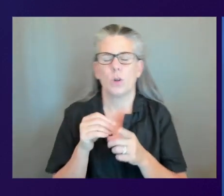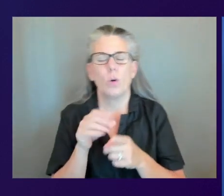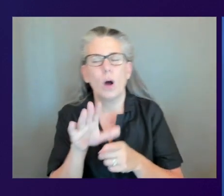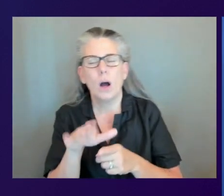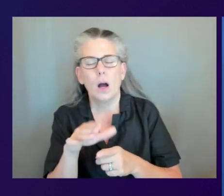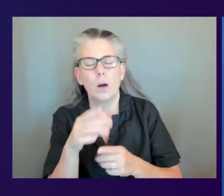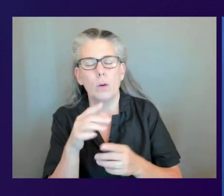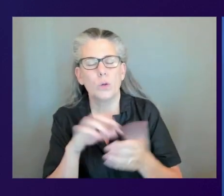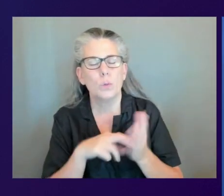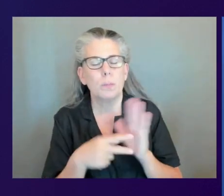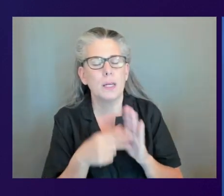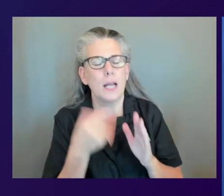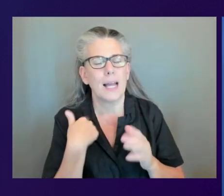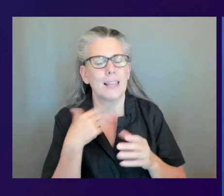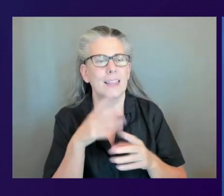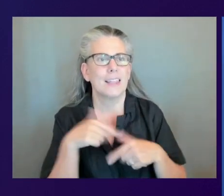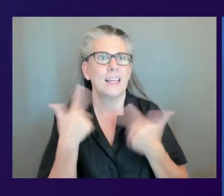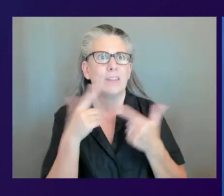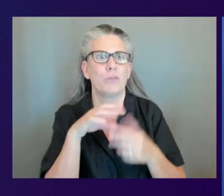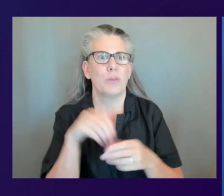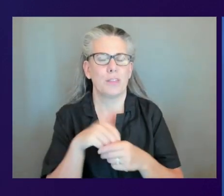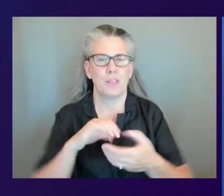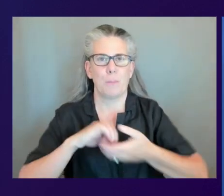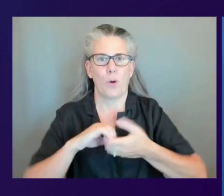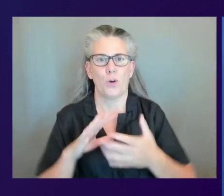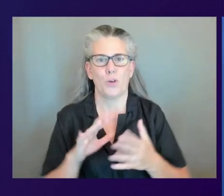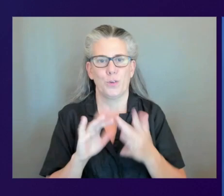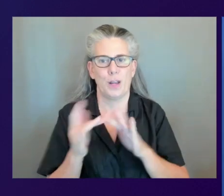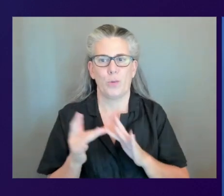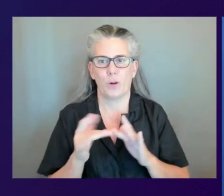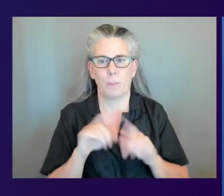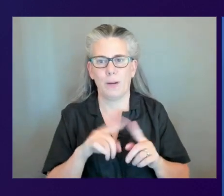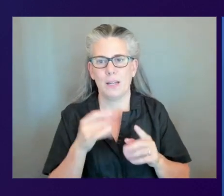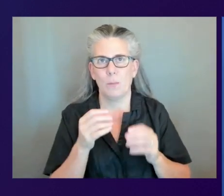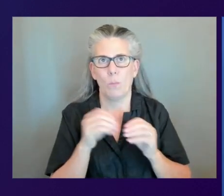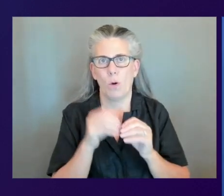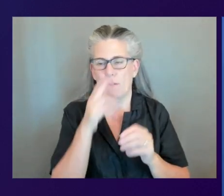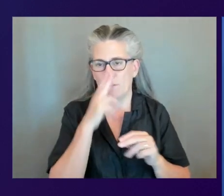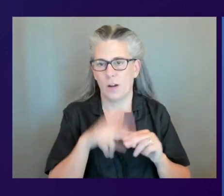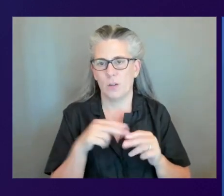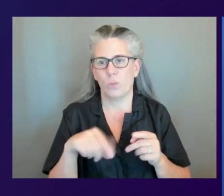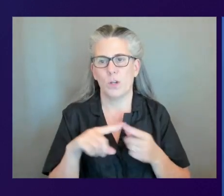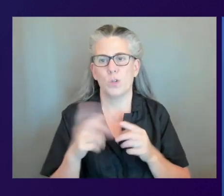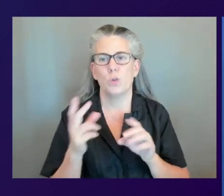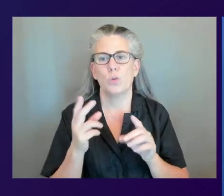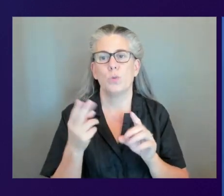fun things to learn about when you come work with the AWS Partner